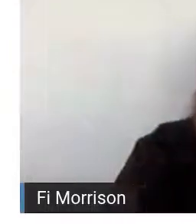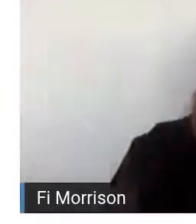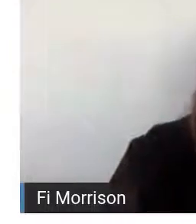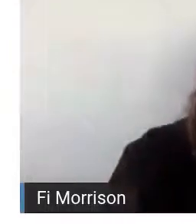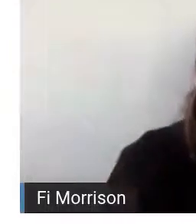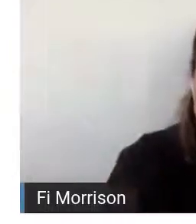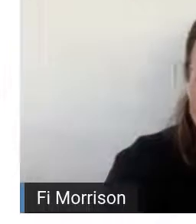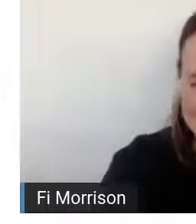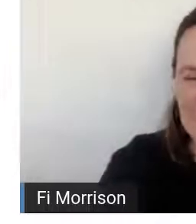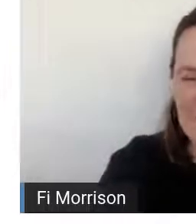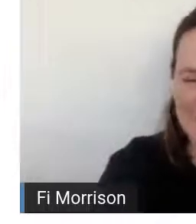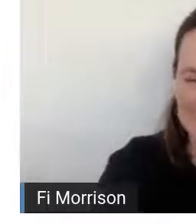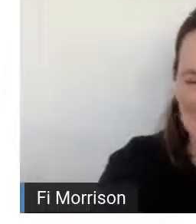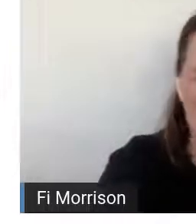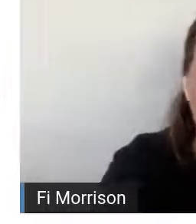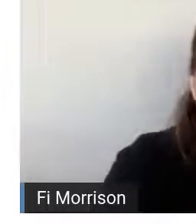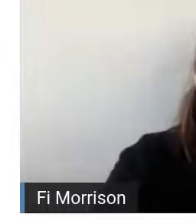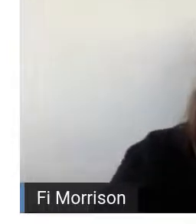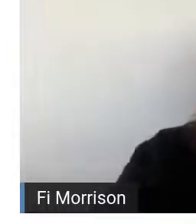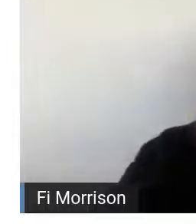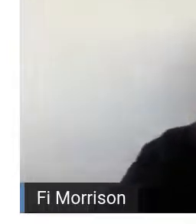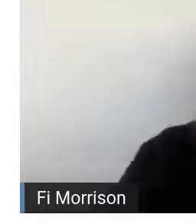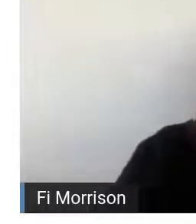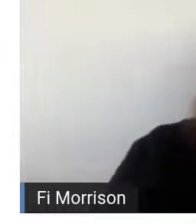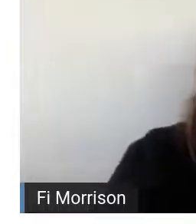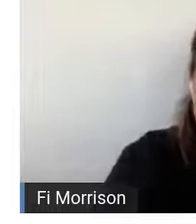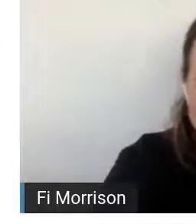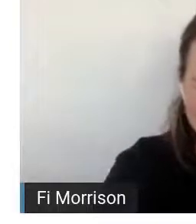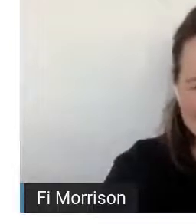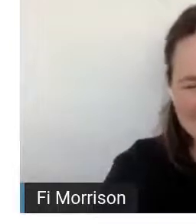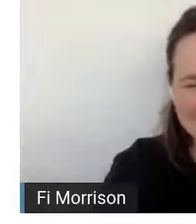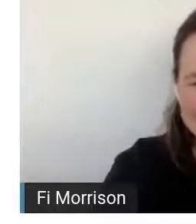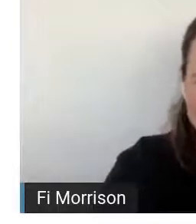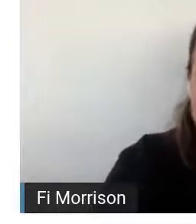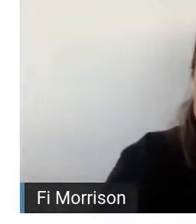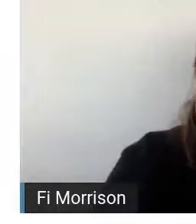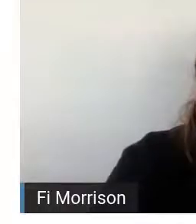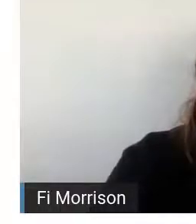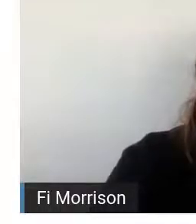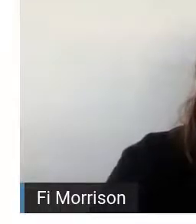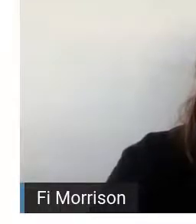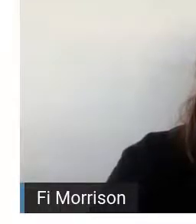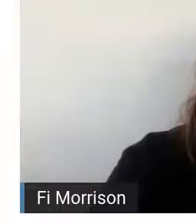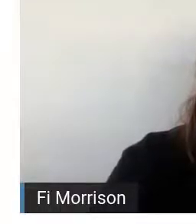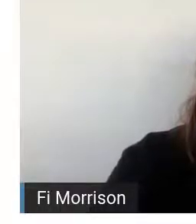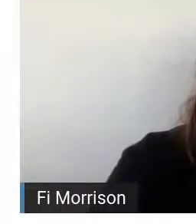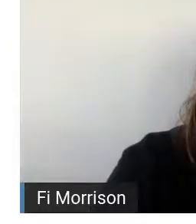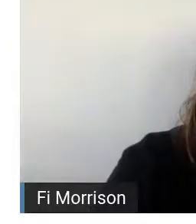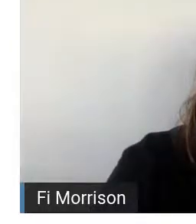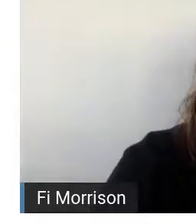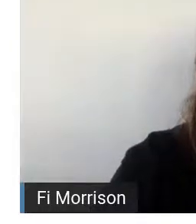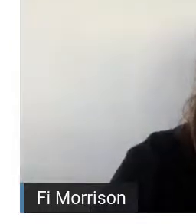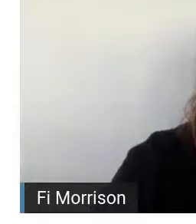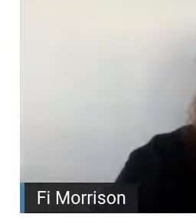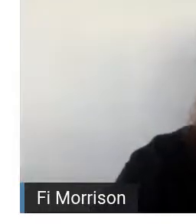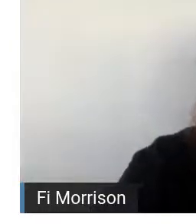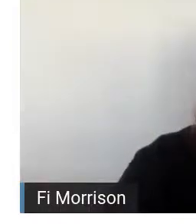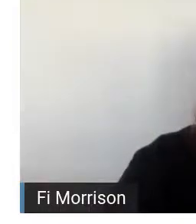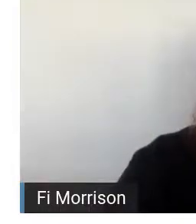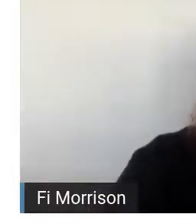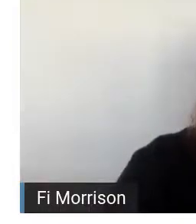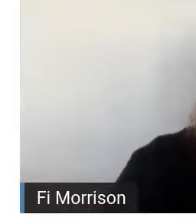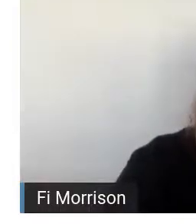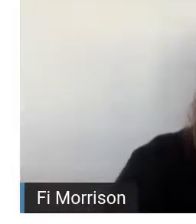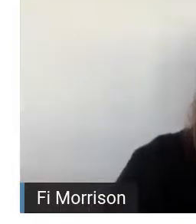know. We can't pull them out. You may find one for Max Power in there, but it's